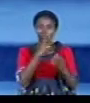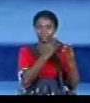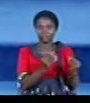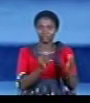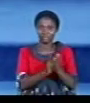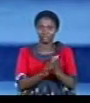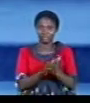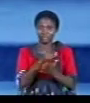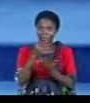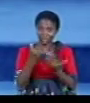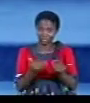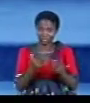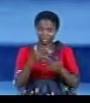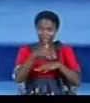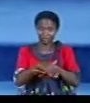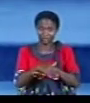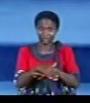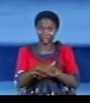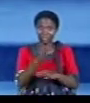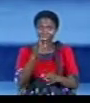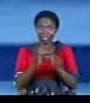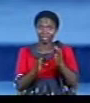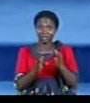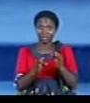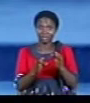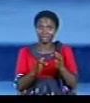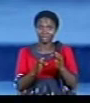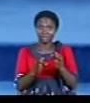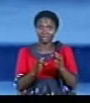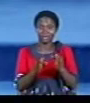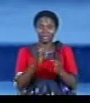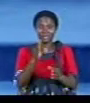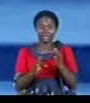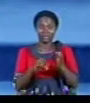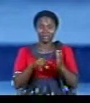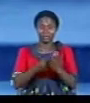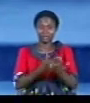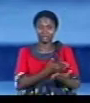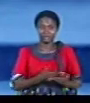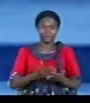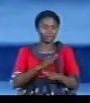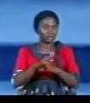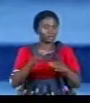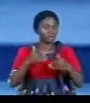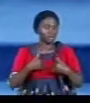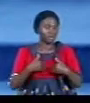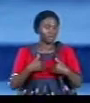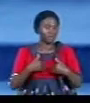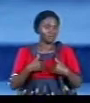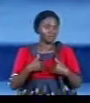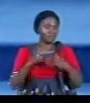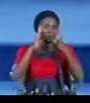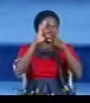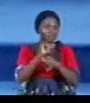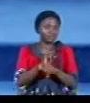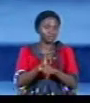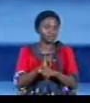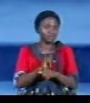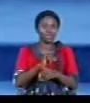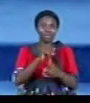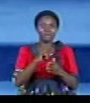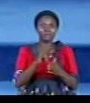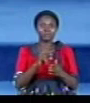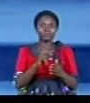did not get a miracle, that means this showers of blessing have not gone. So that night, as I just slept off, immediately after that prayer, I slept